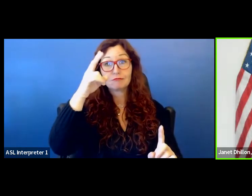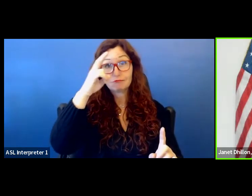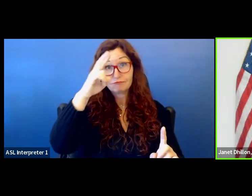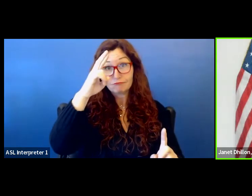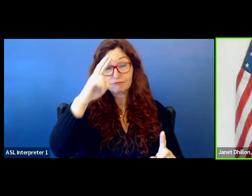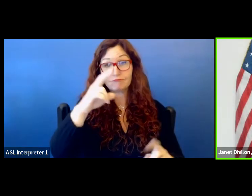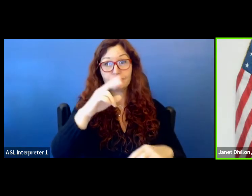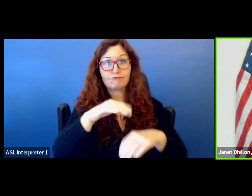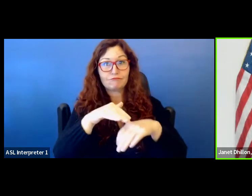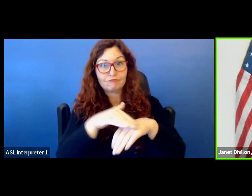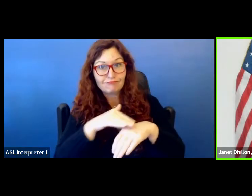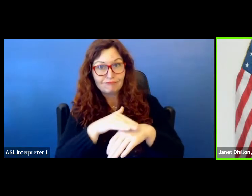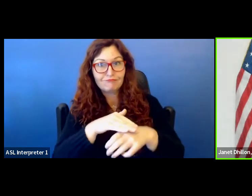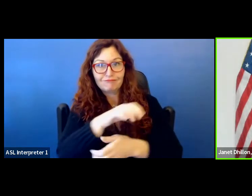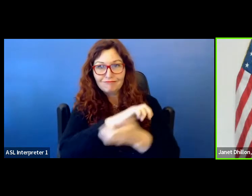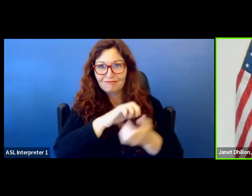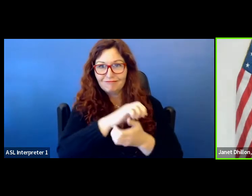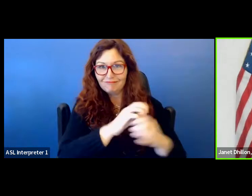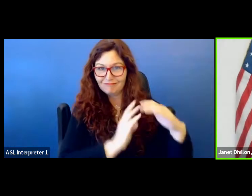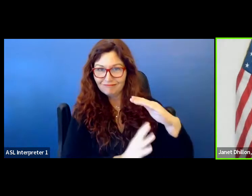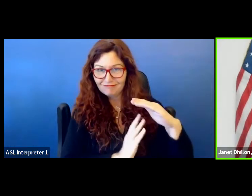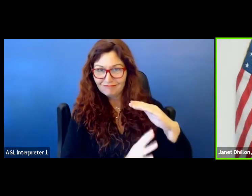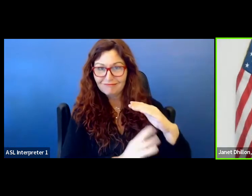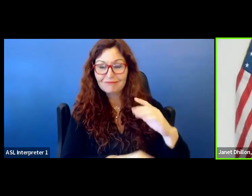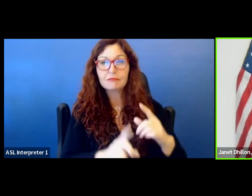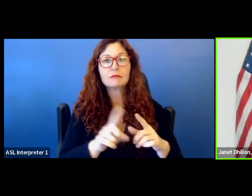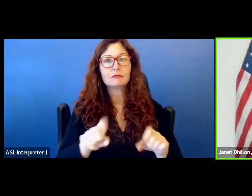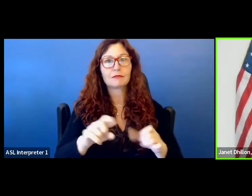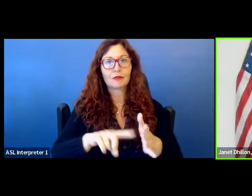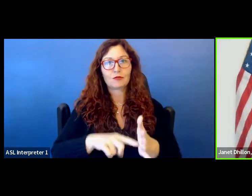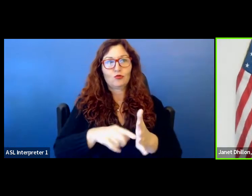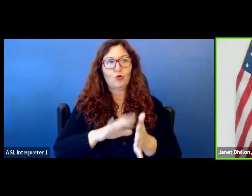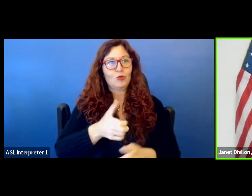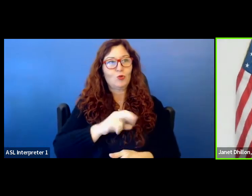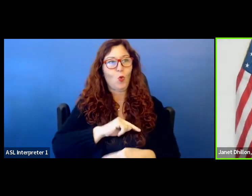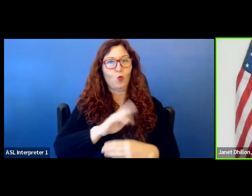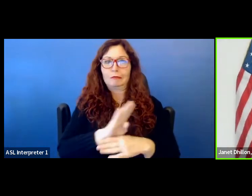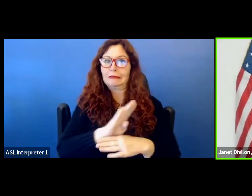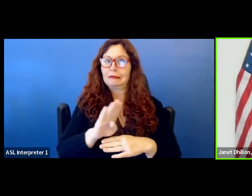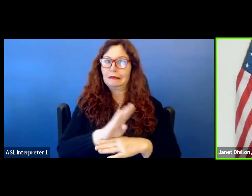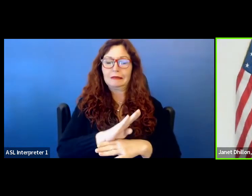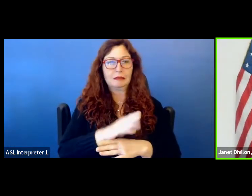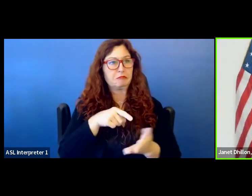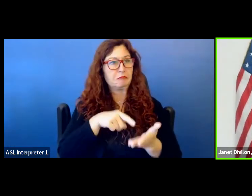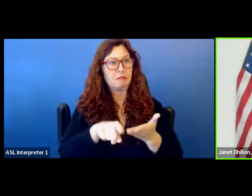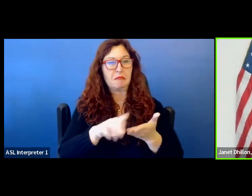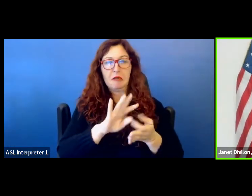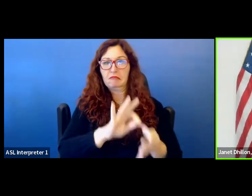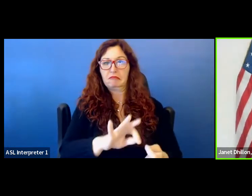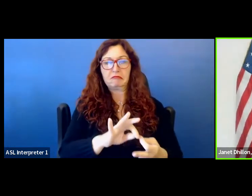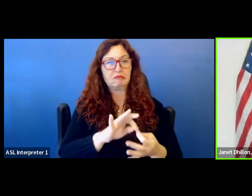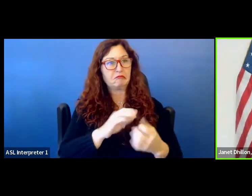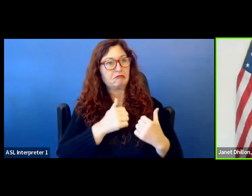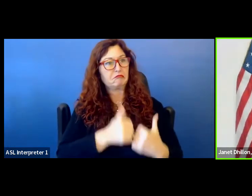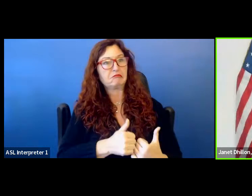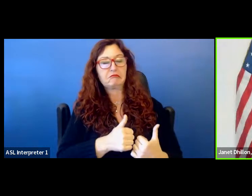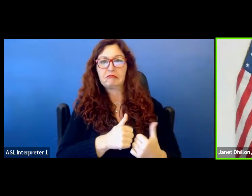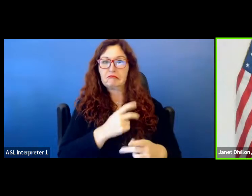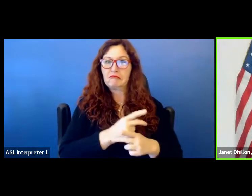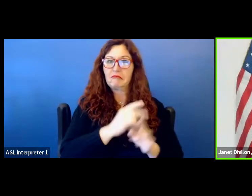immigrants to be able to start his own business and support himself as an entrepreneur